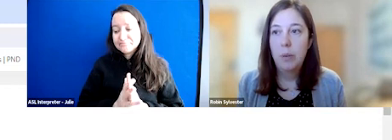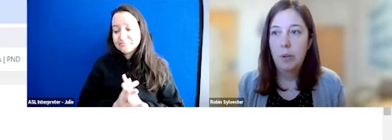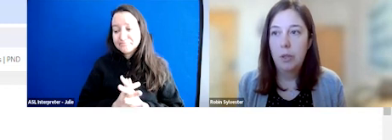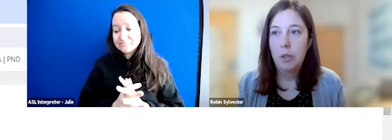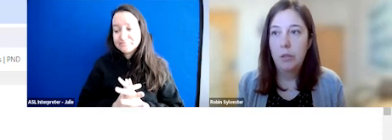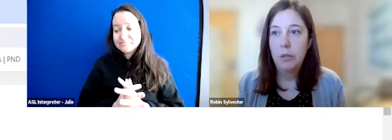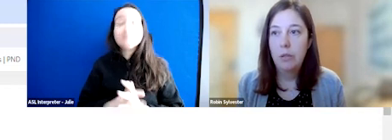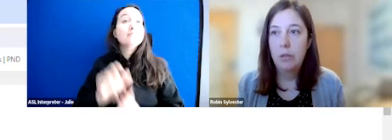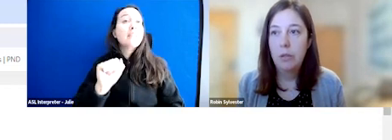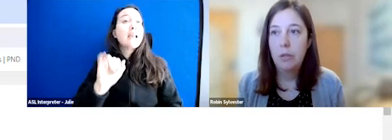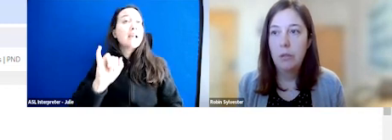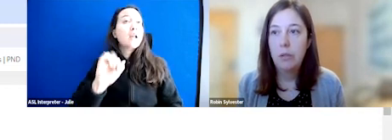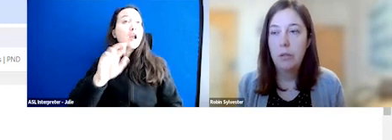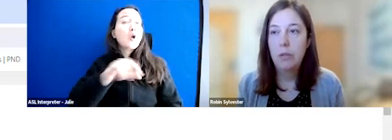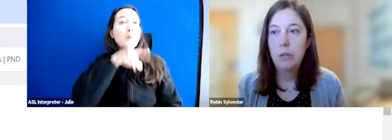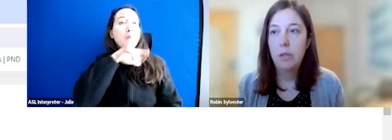air pollution